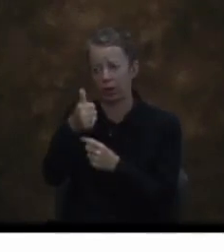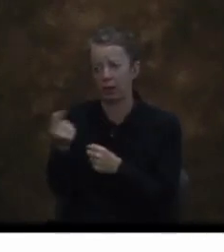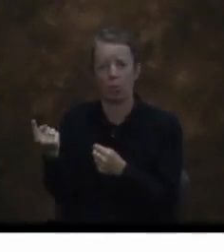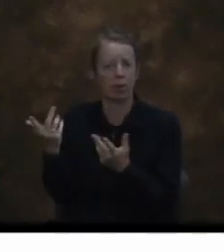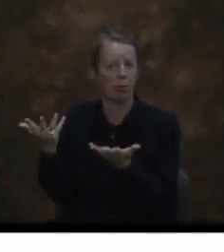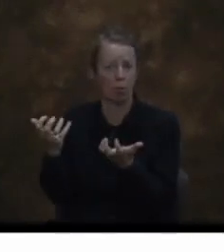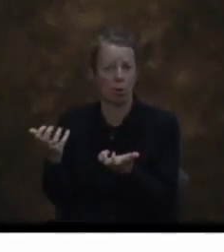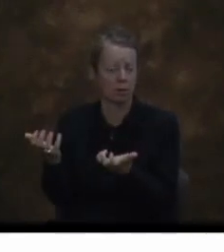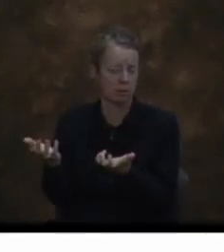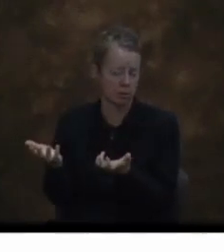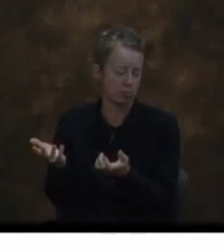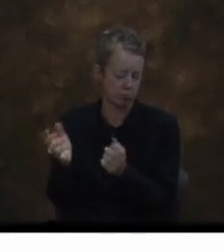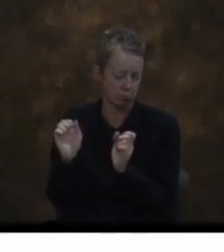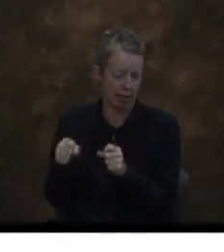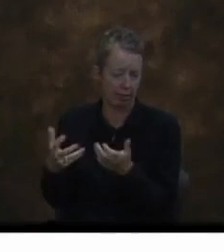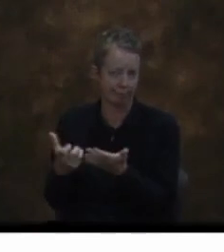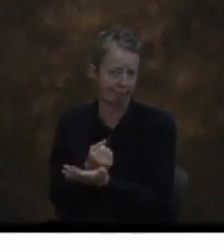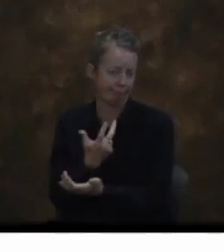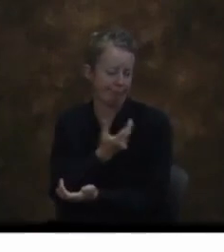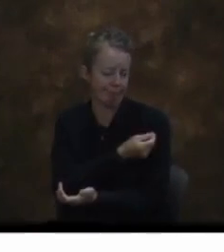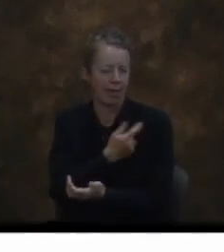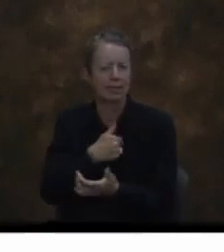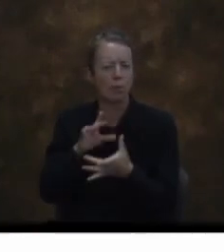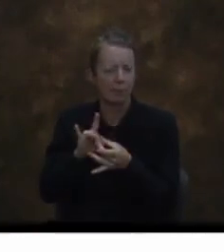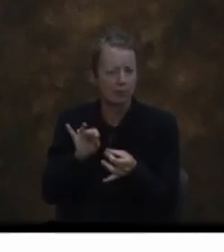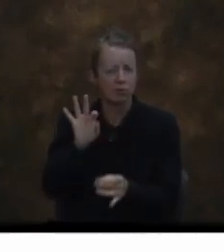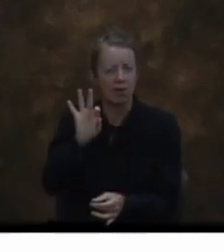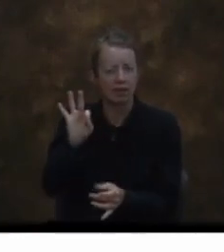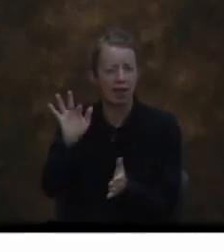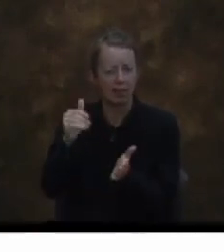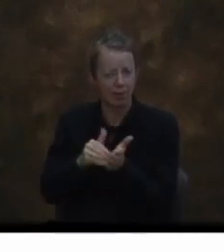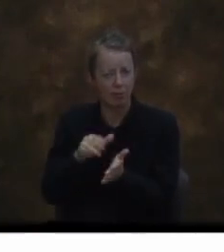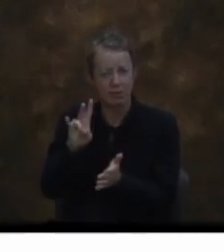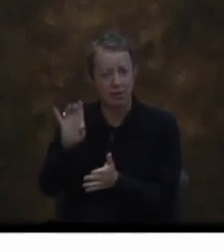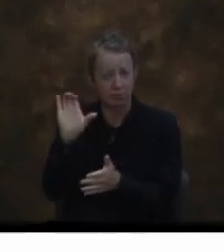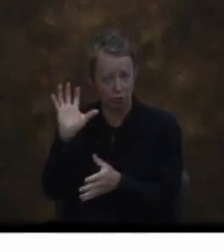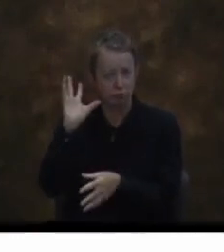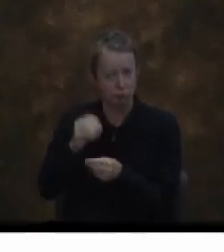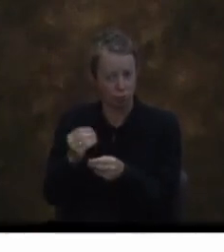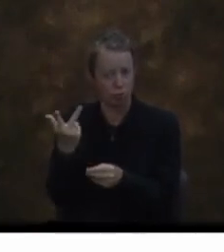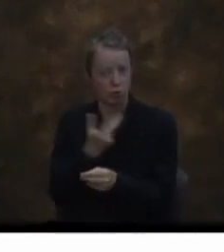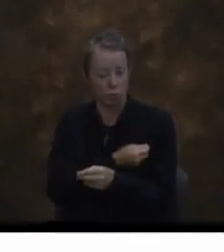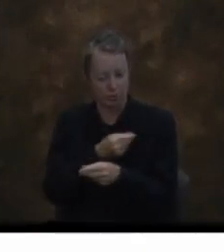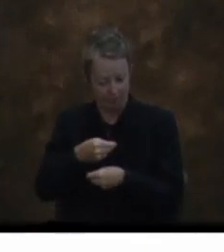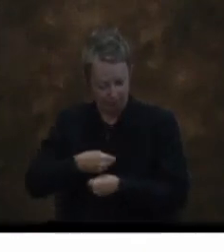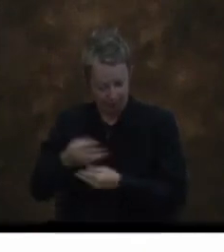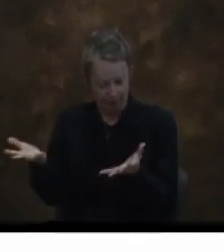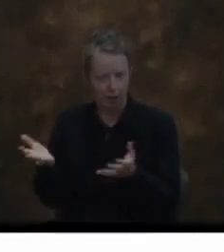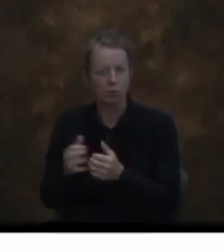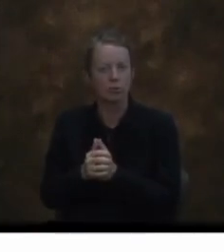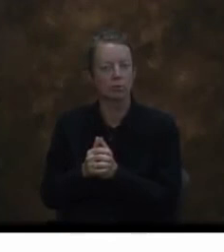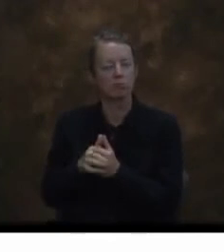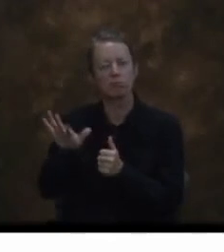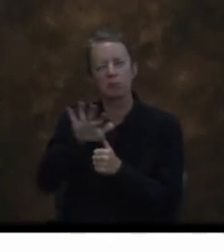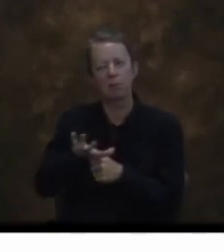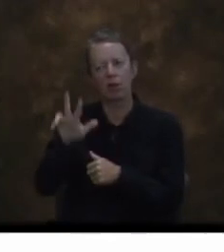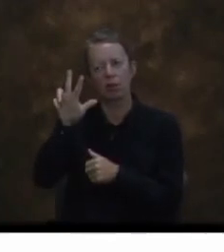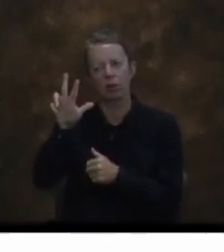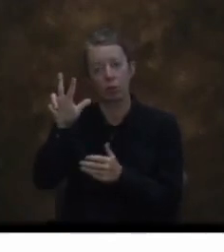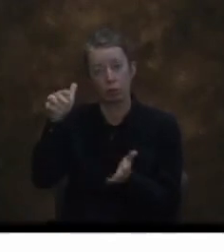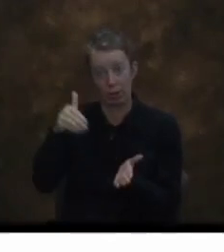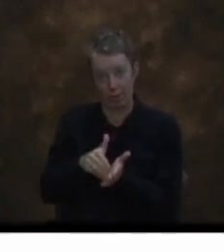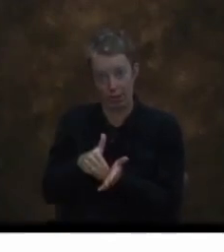mentioned, about 99,700 total doses administered, with about 3,000